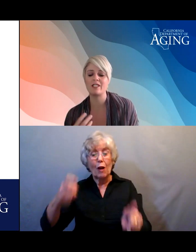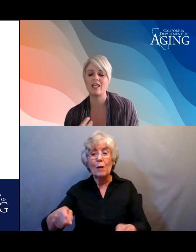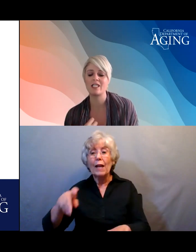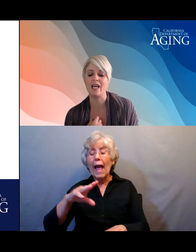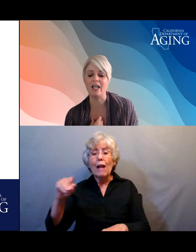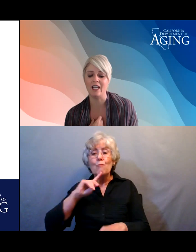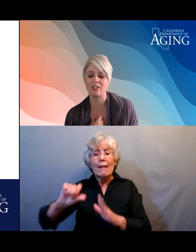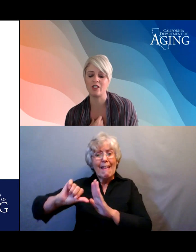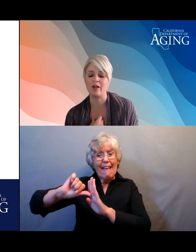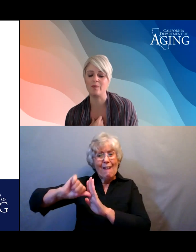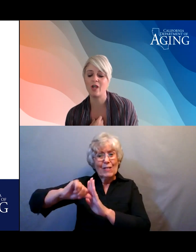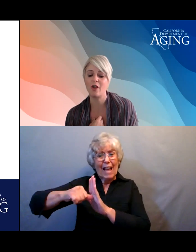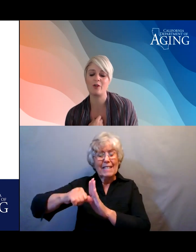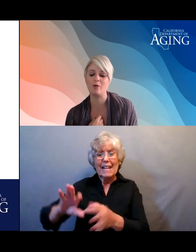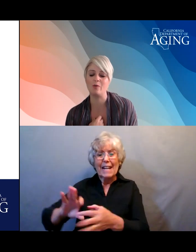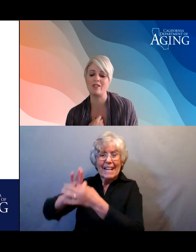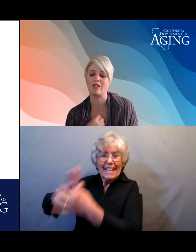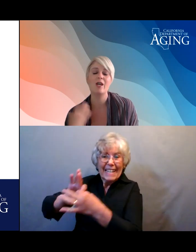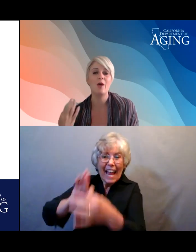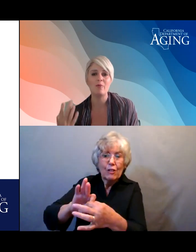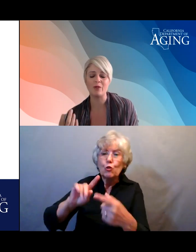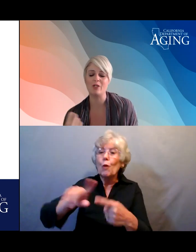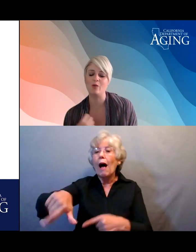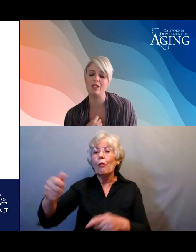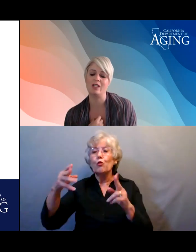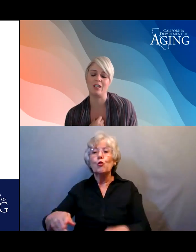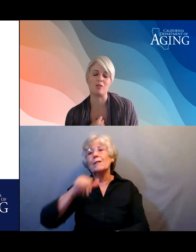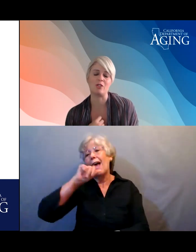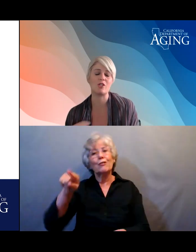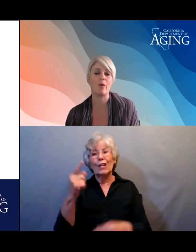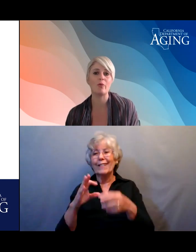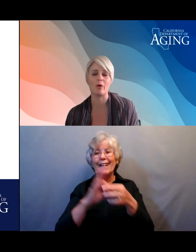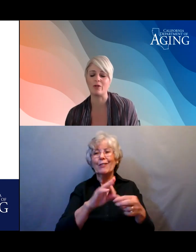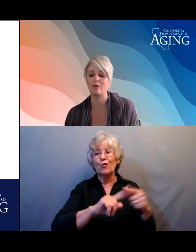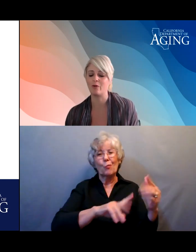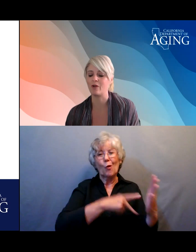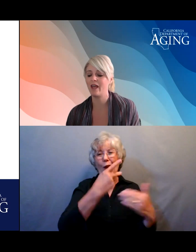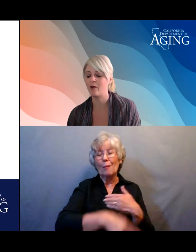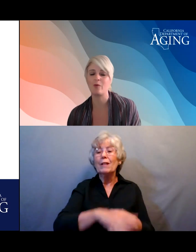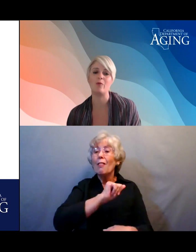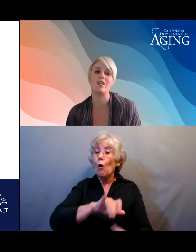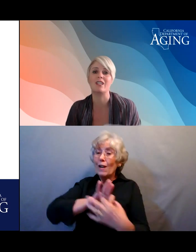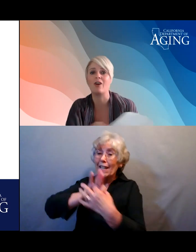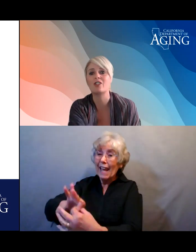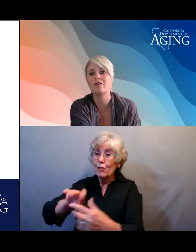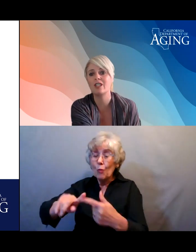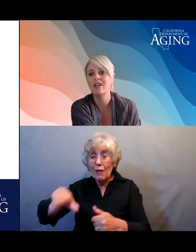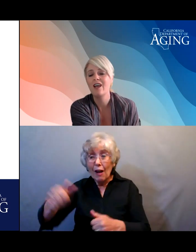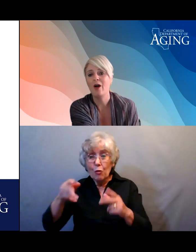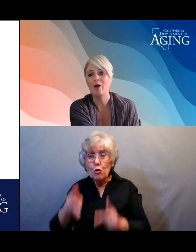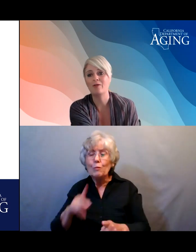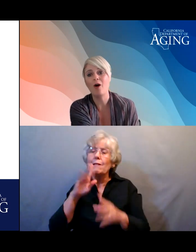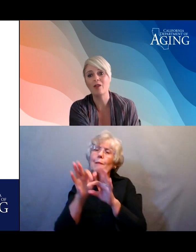really emphasizing that connection to other humans, like building human connection, which is so important for the health, well-being, and